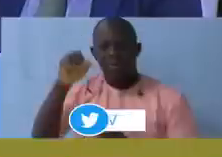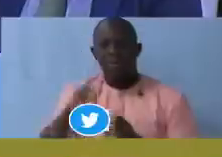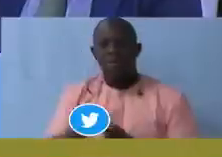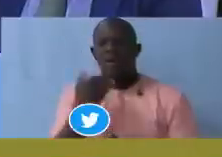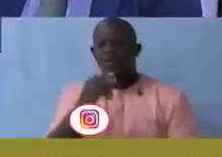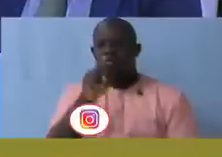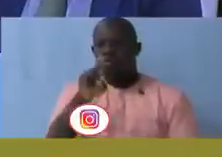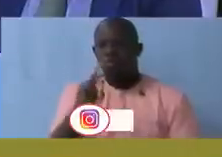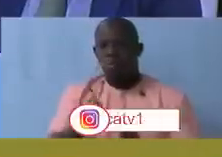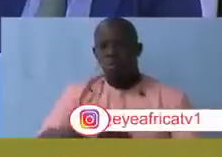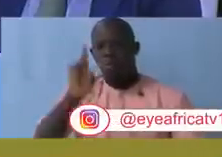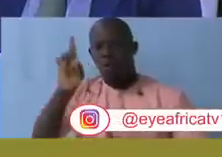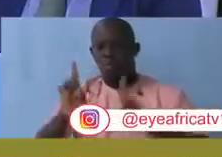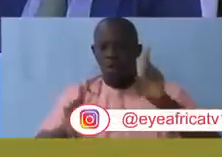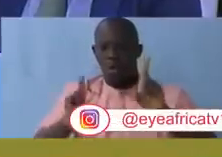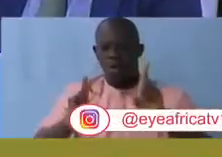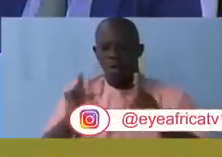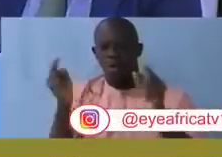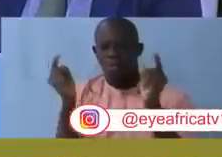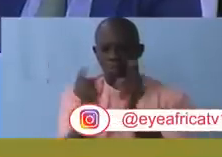alone?